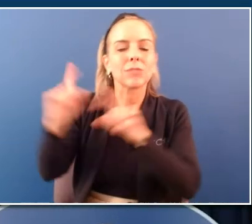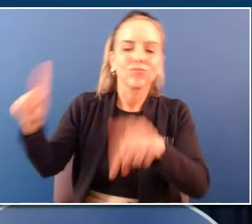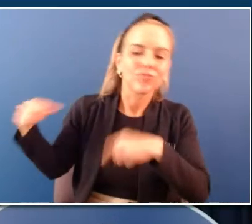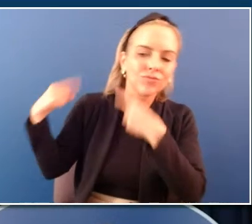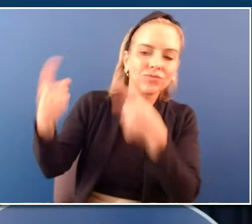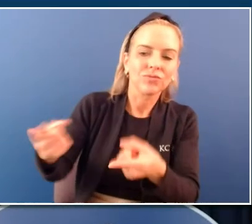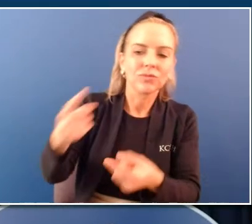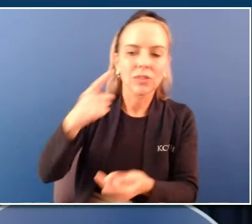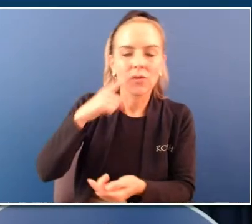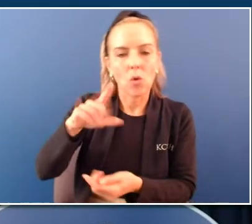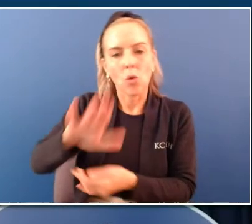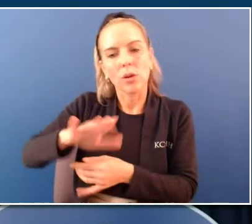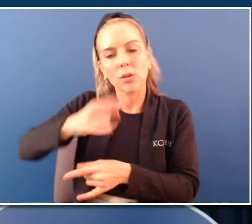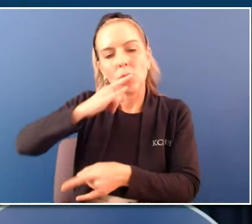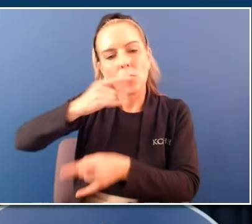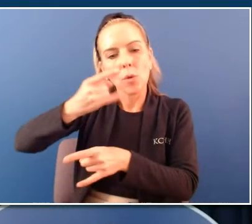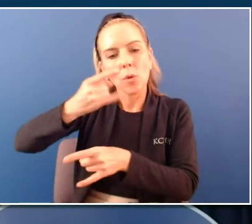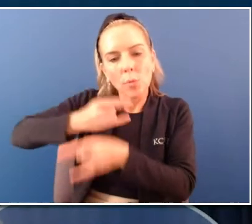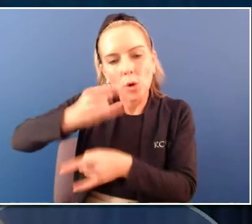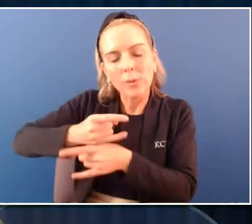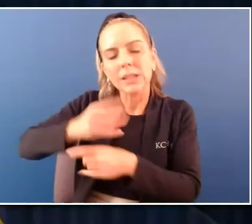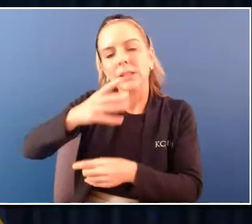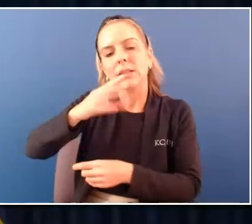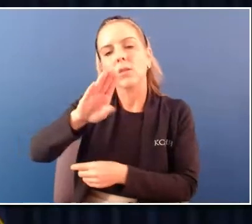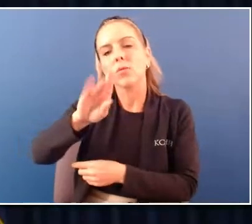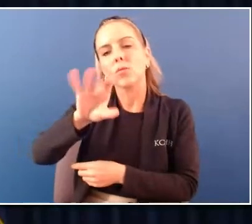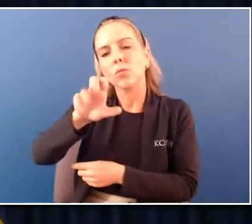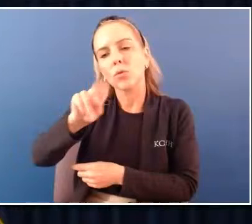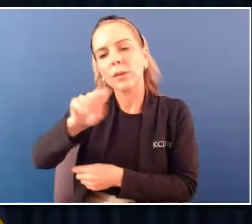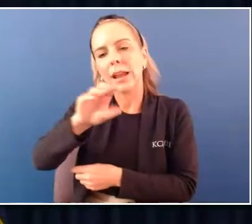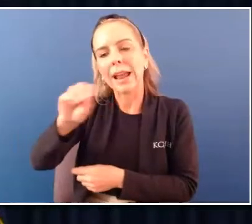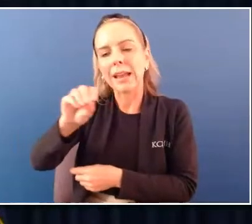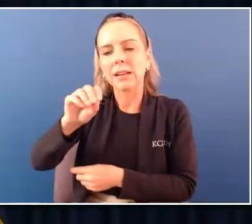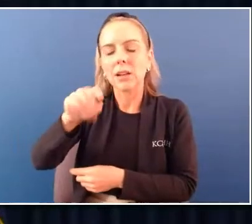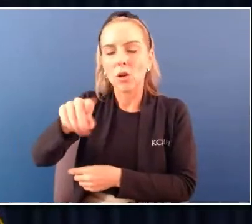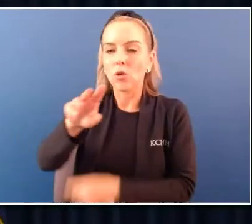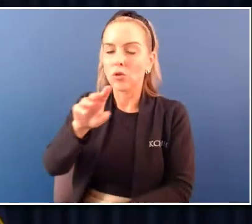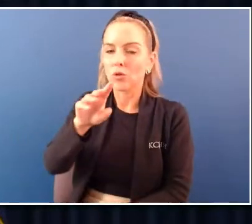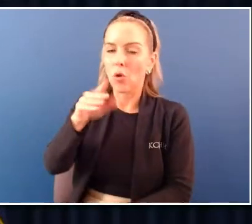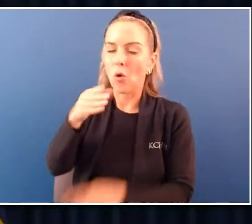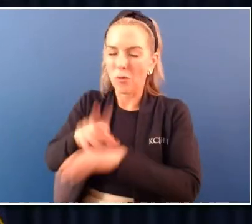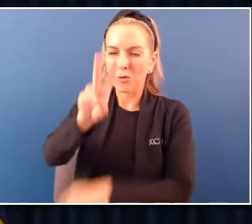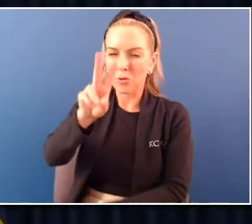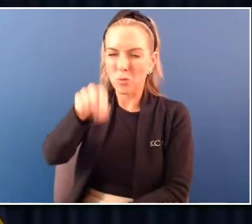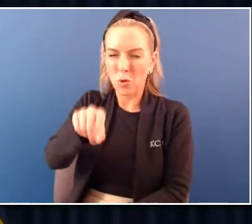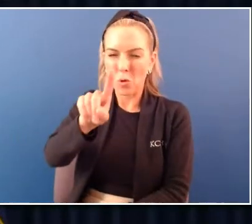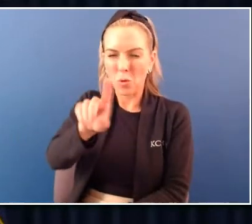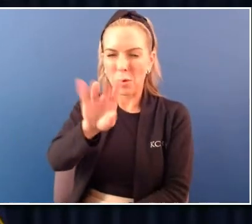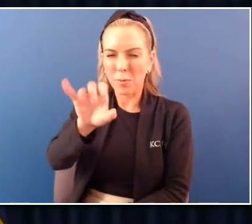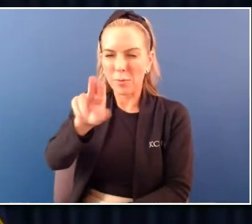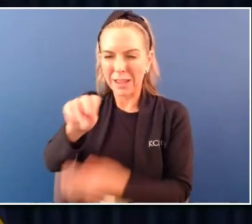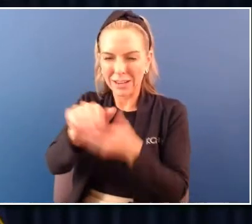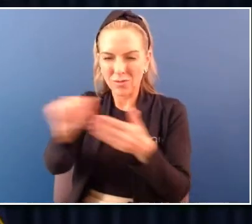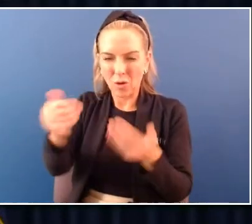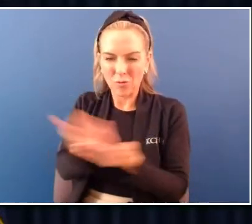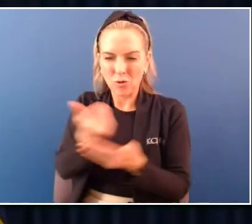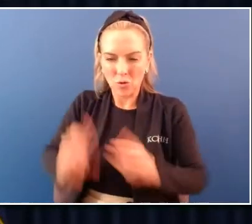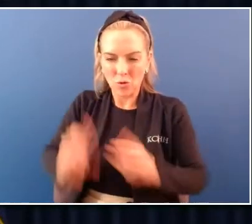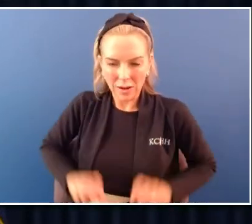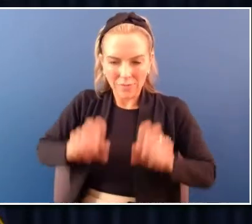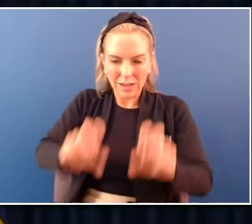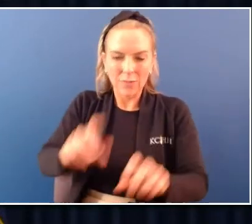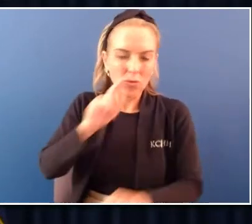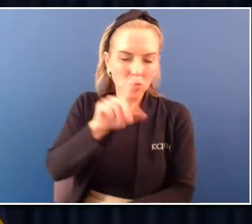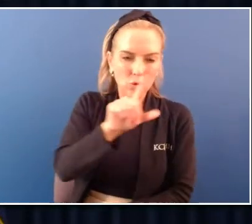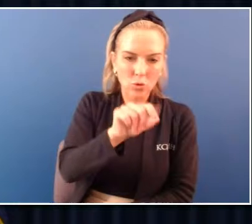signature bourbon and spirits industry, with over $2.1 billion in new investments. That was in 2022, and